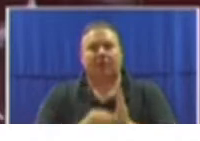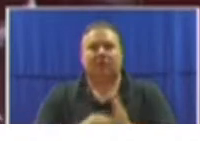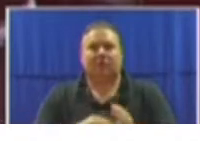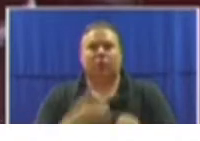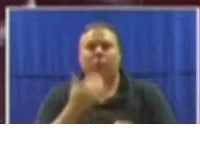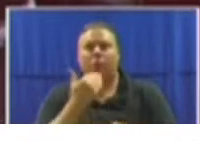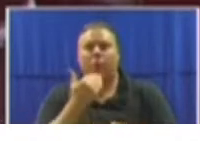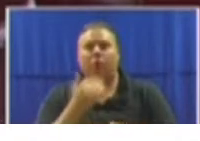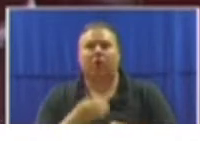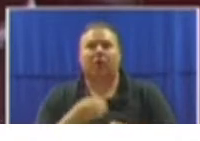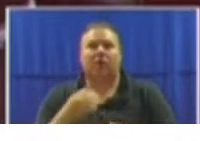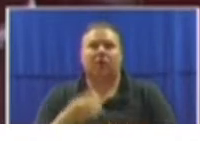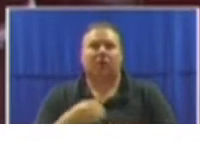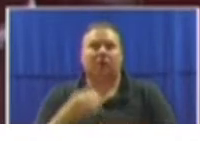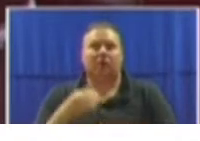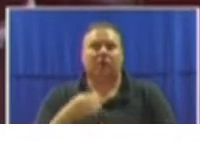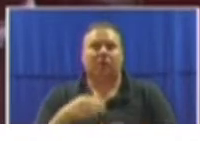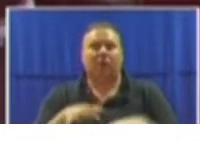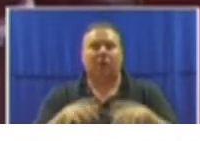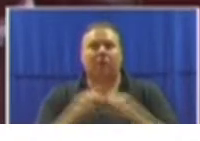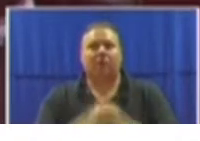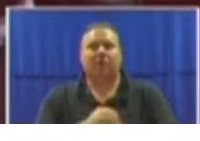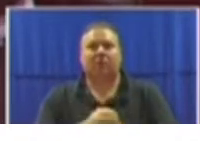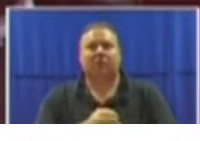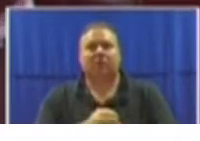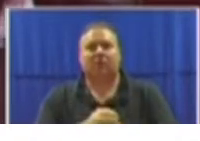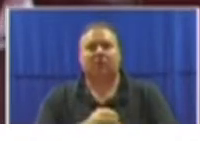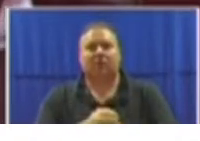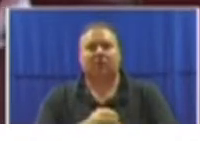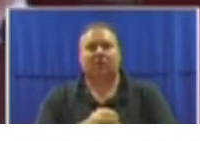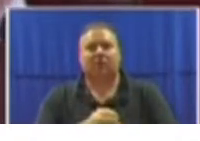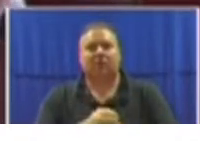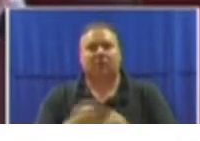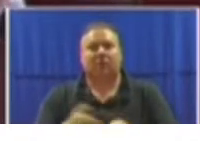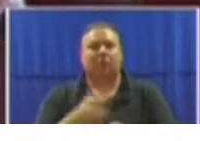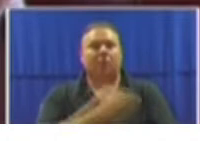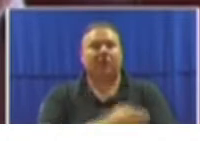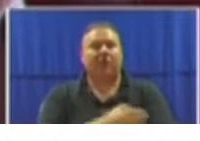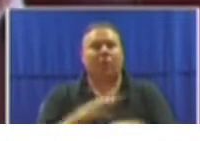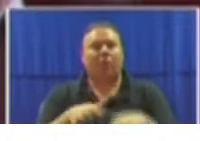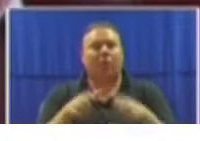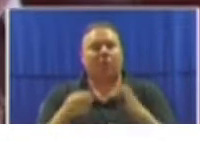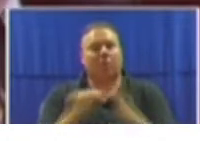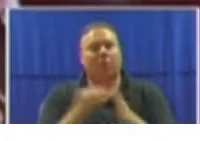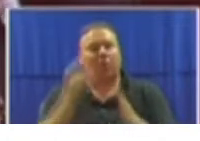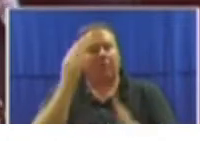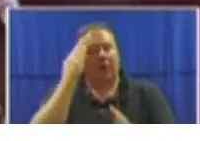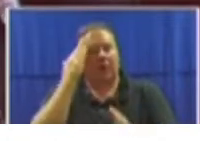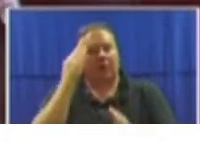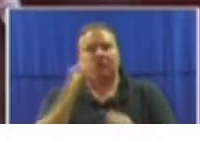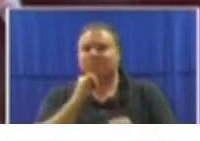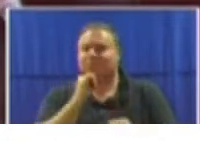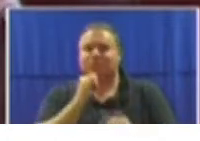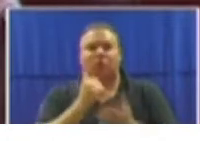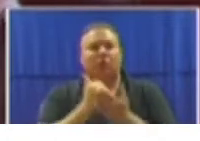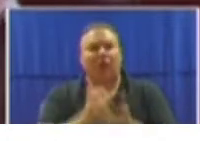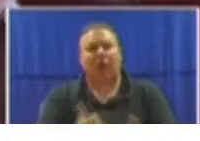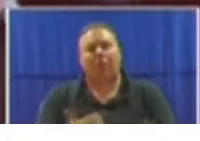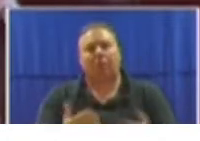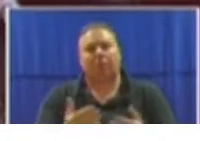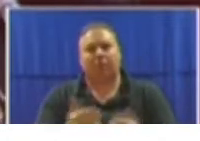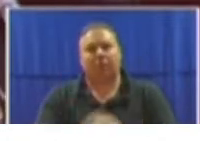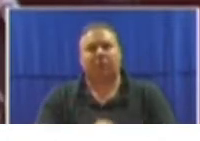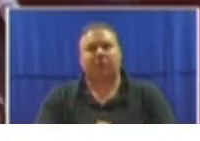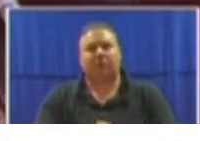Parliament. Jumping the gun before Parliament has applied its mind does not help. Speaker, the report of